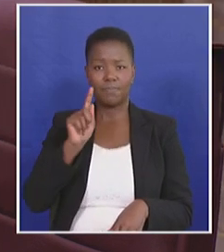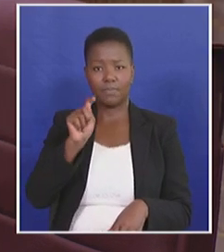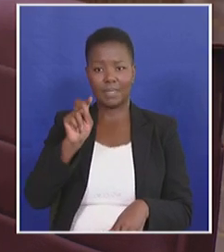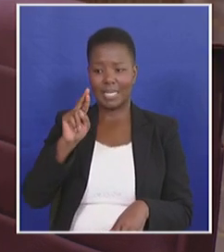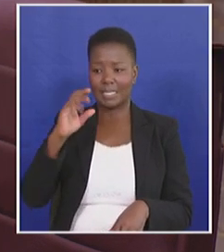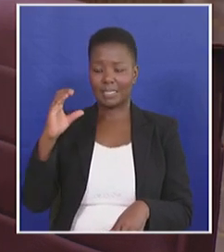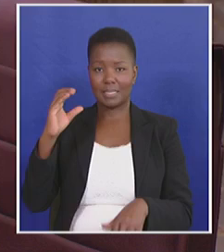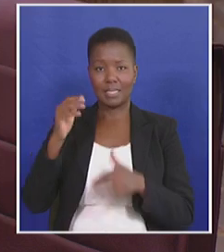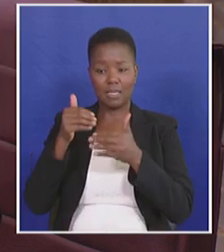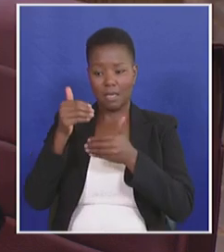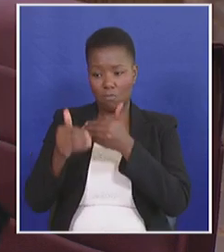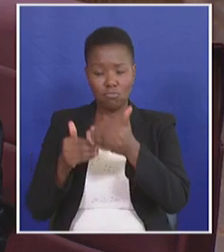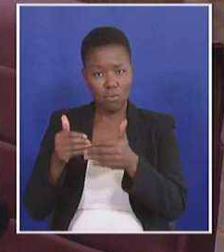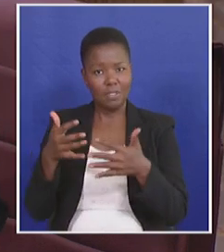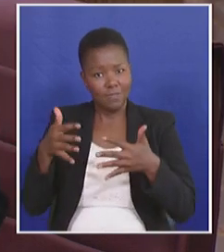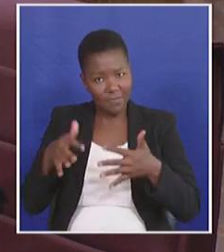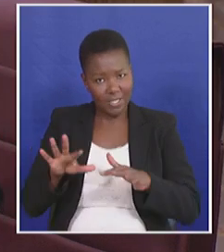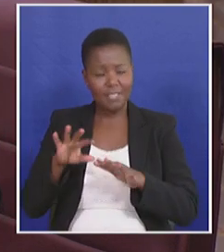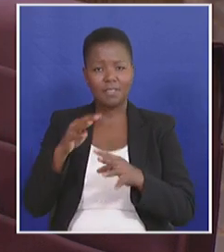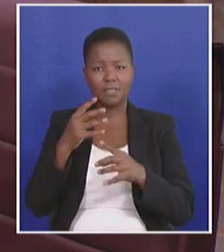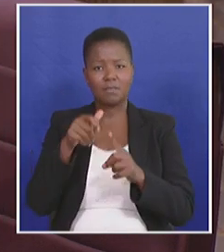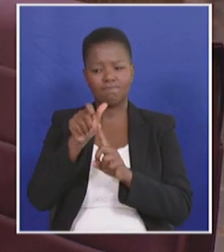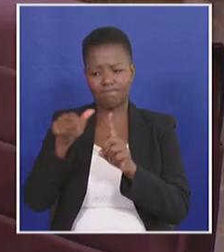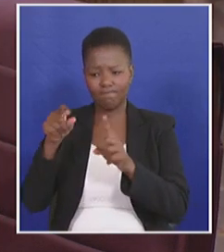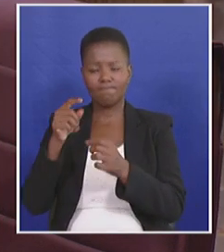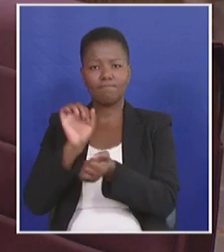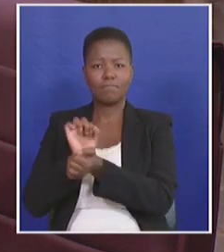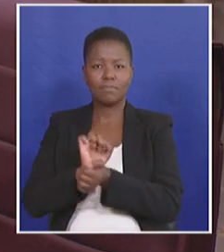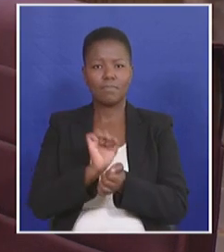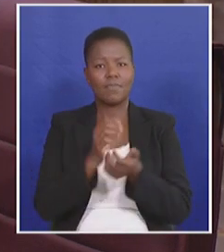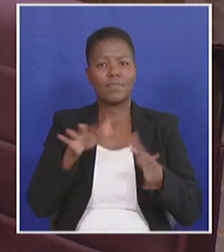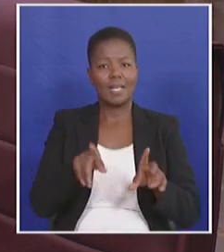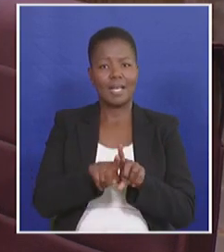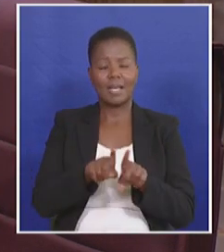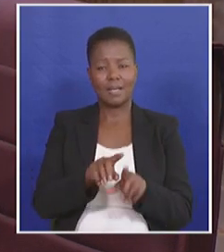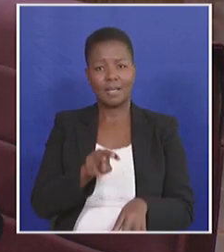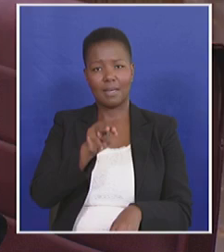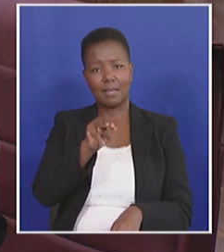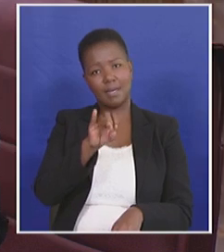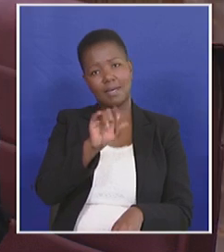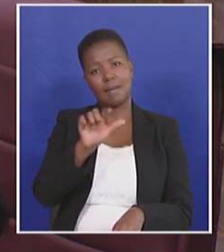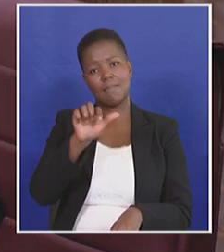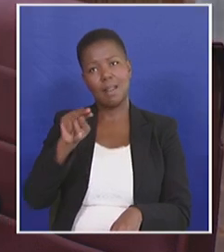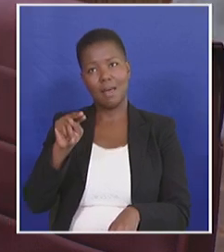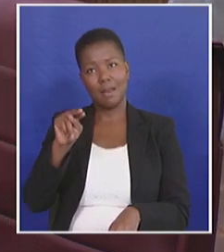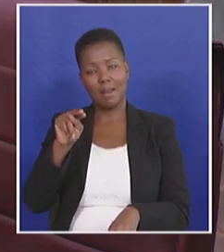succeed. So I'm referring in particular to the Milan prosecution,